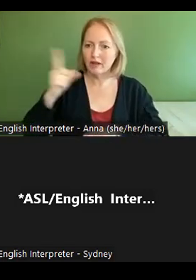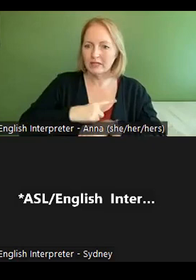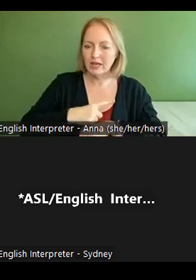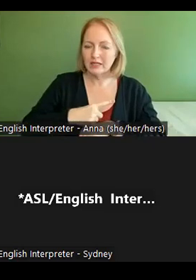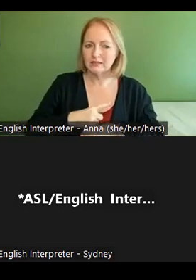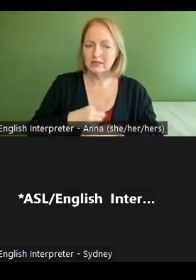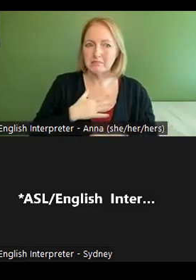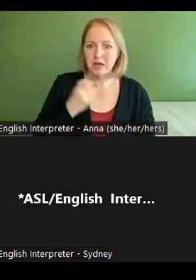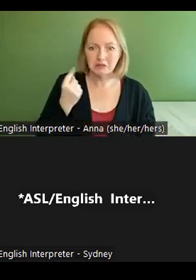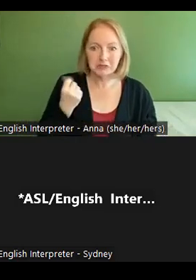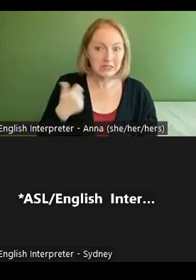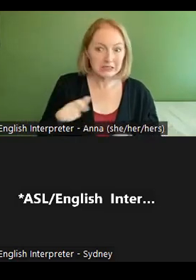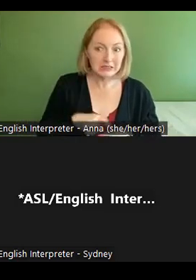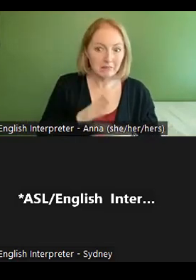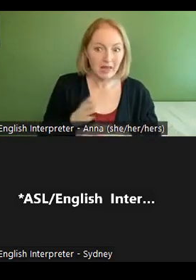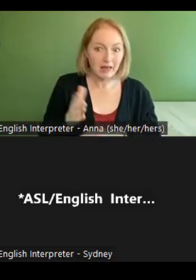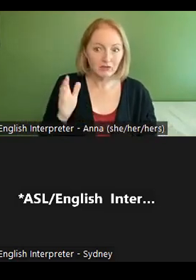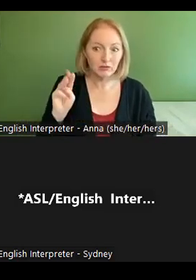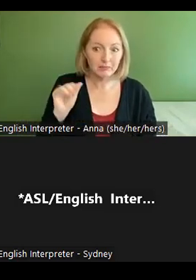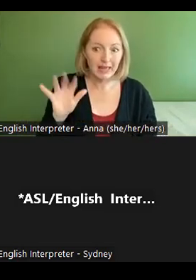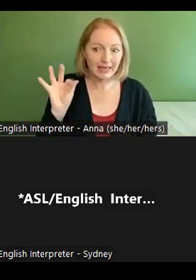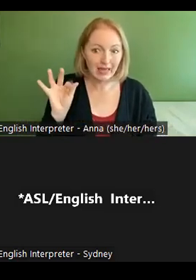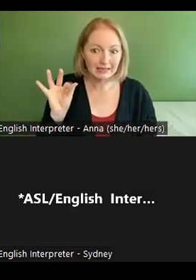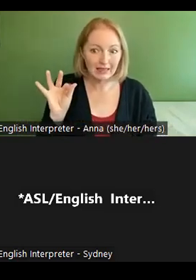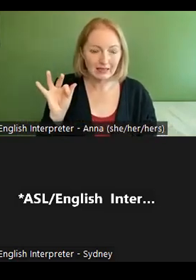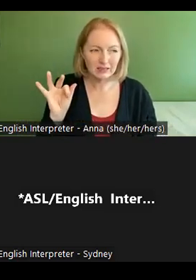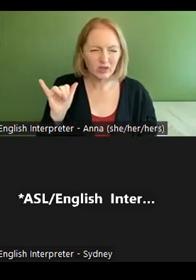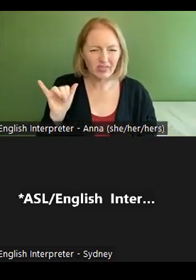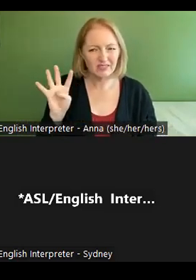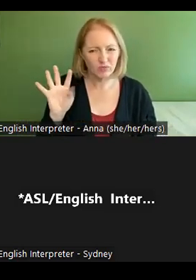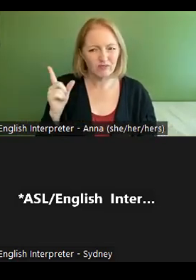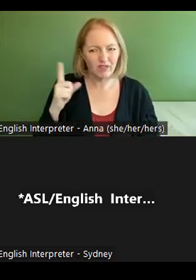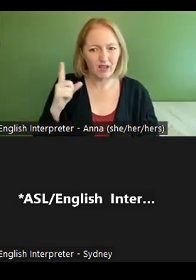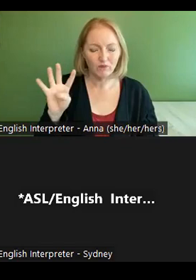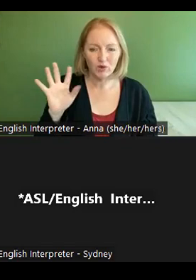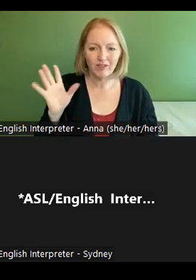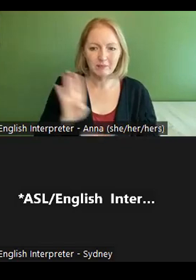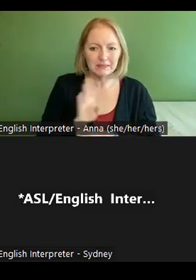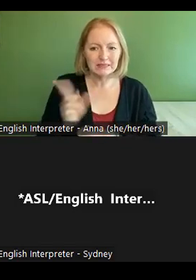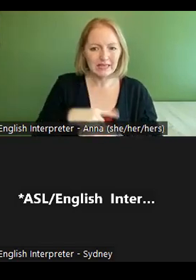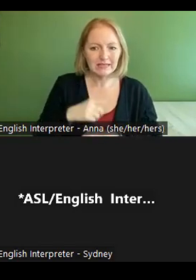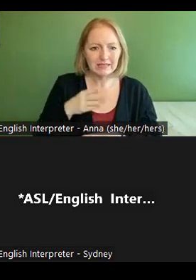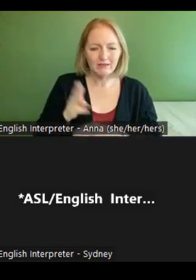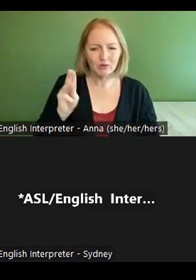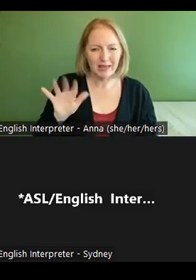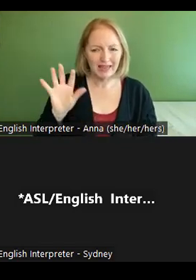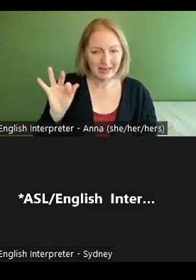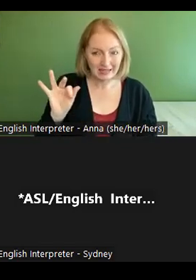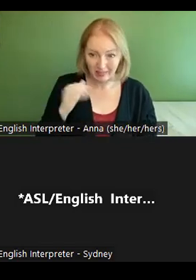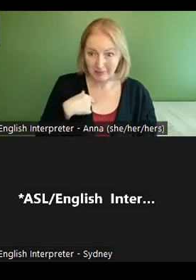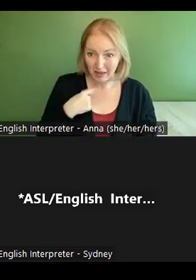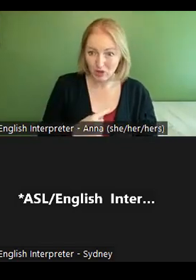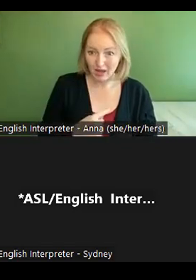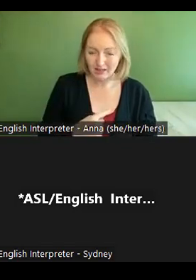my understanding was anytime after the 19th. So that's 45 business days after the 19th. Is that correct?